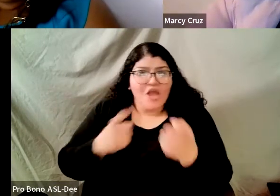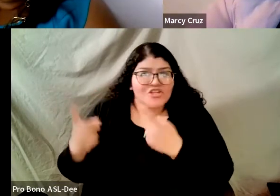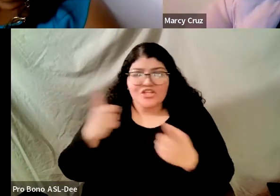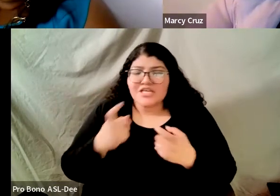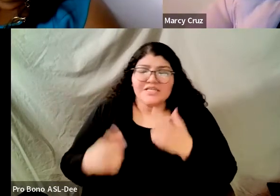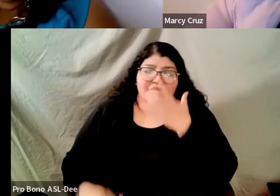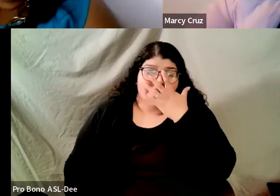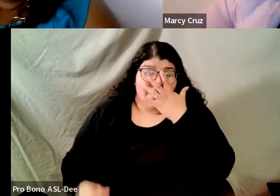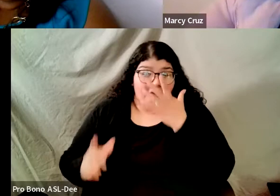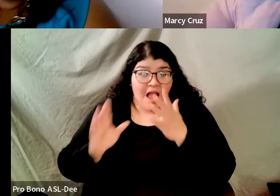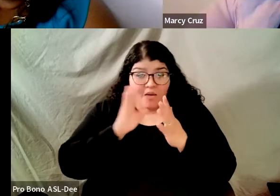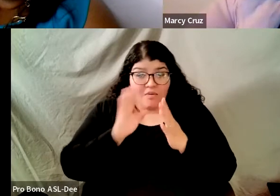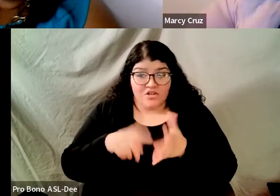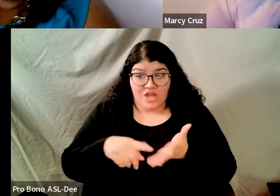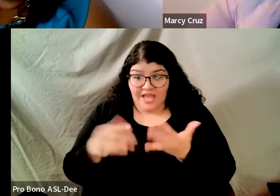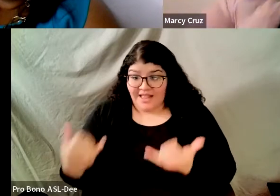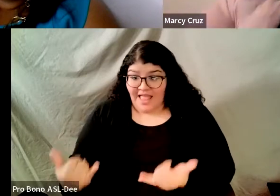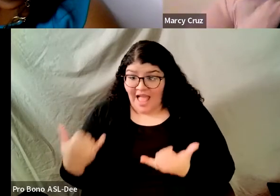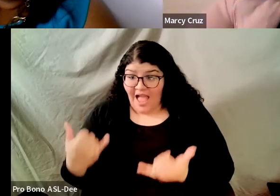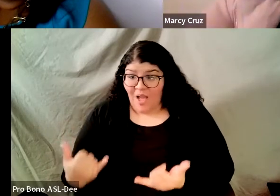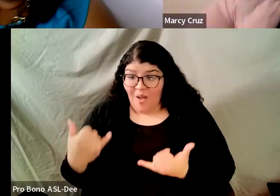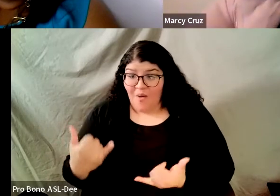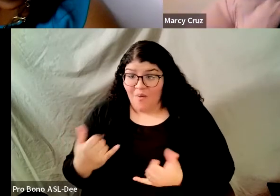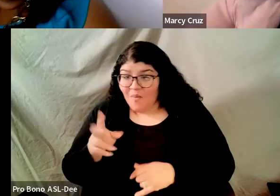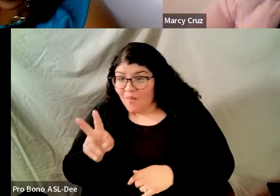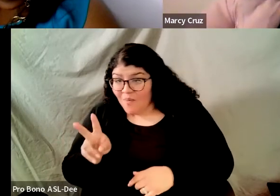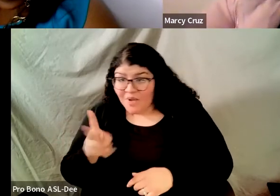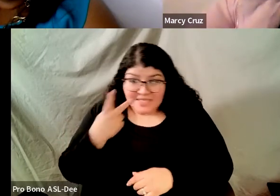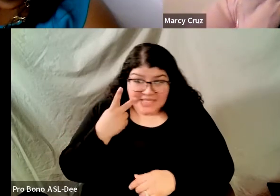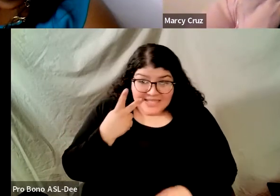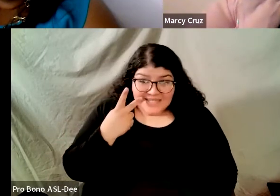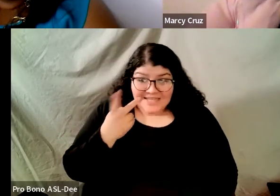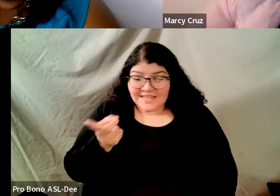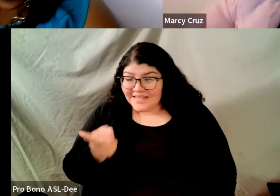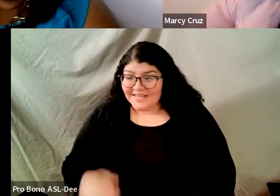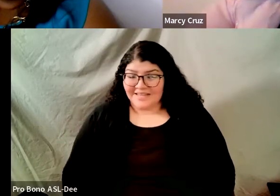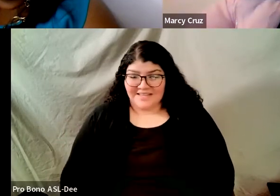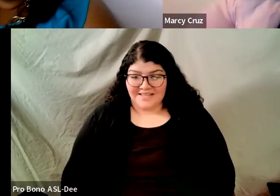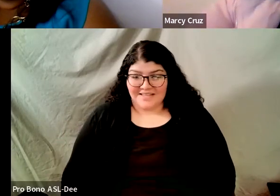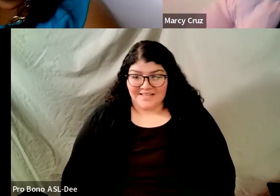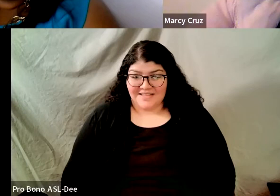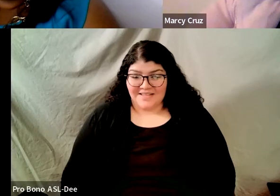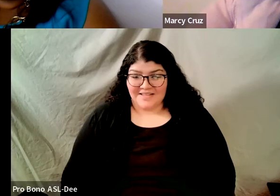And I'm going to check now. Let's see.